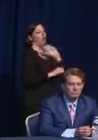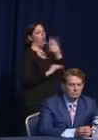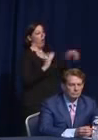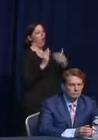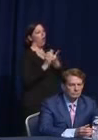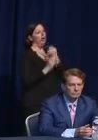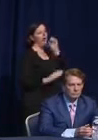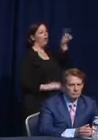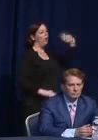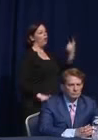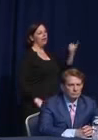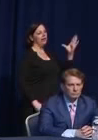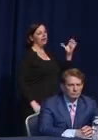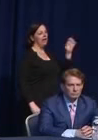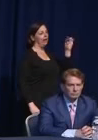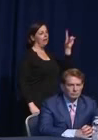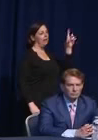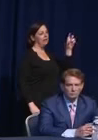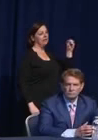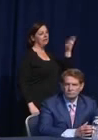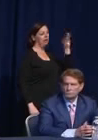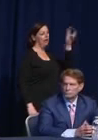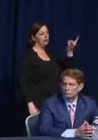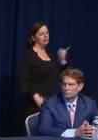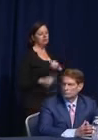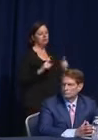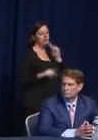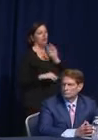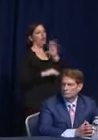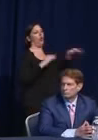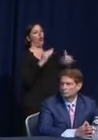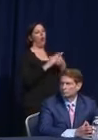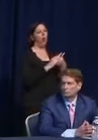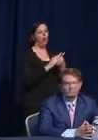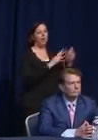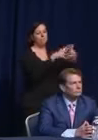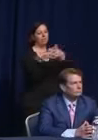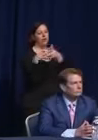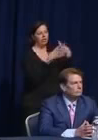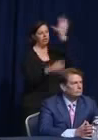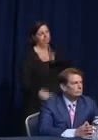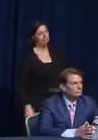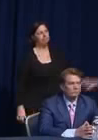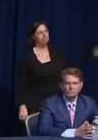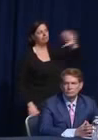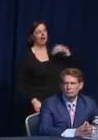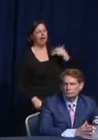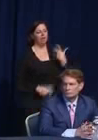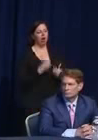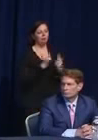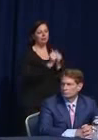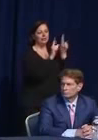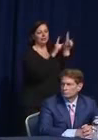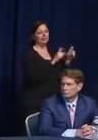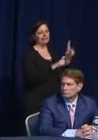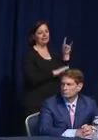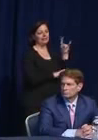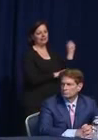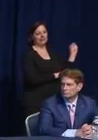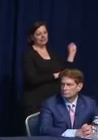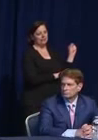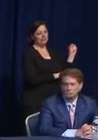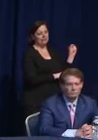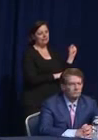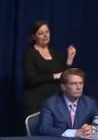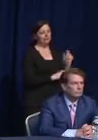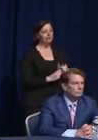it's not unique to New Jersey. So I don't have any specifics beyond that, but obviously the more access to testing we have,